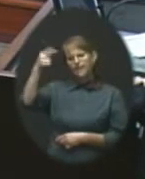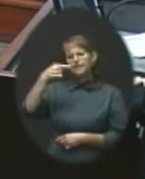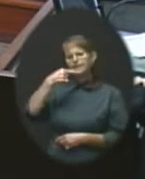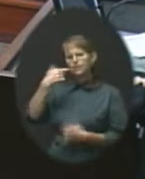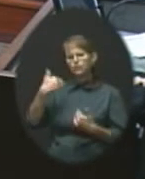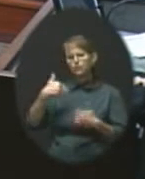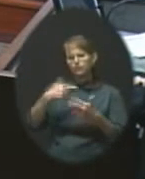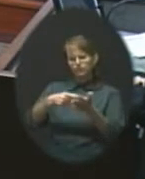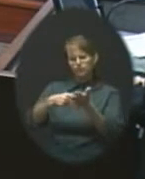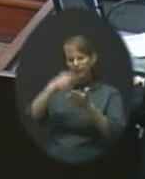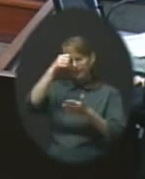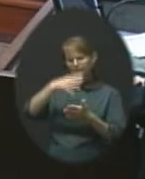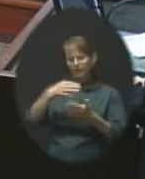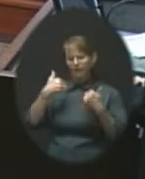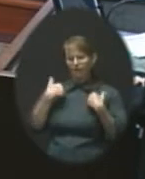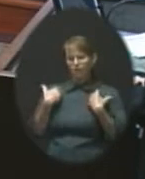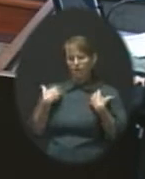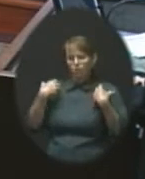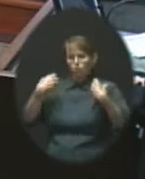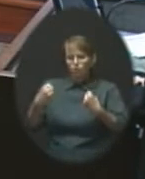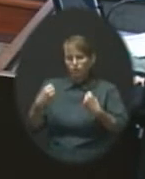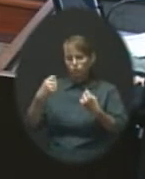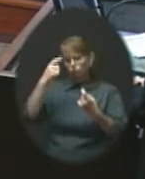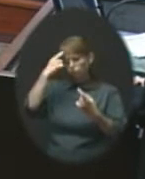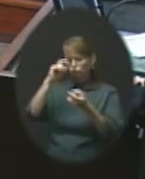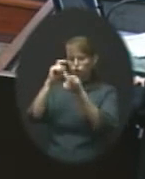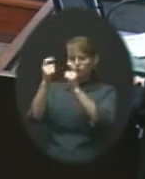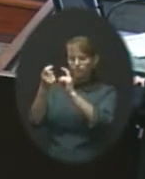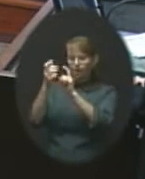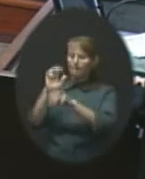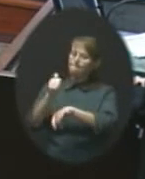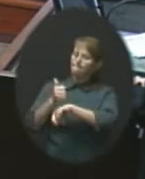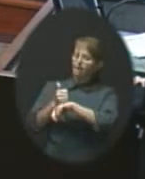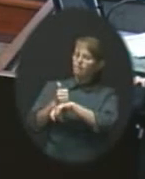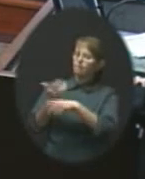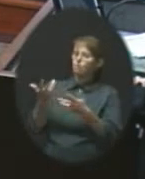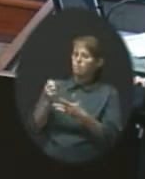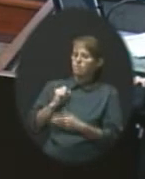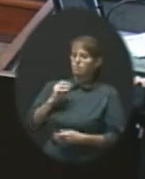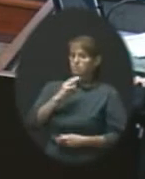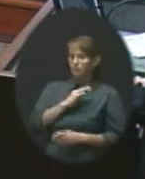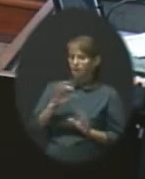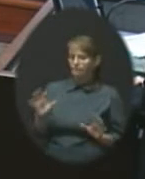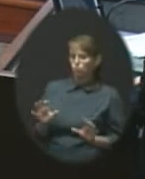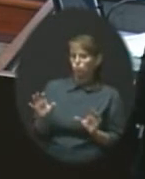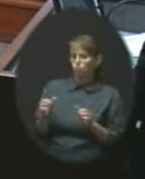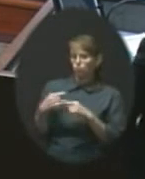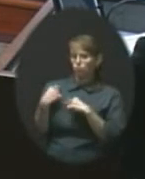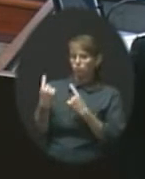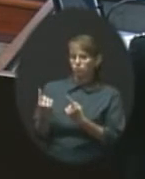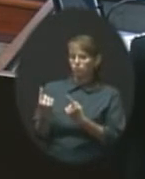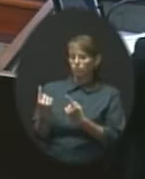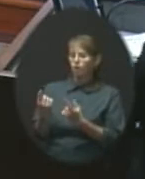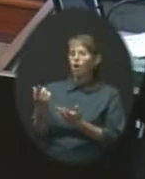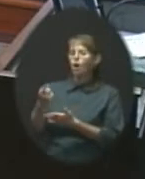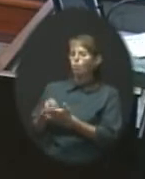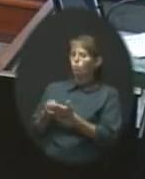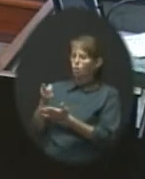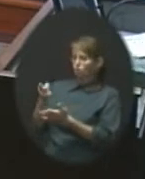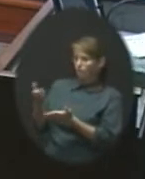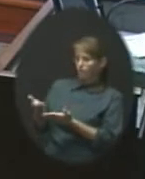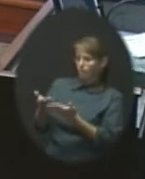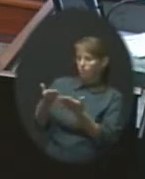mind. And, you know, based on what staff has done here and the what you're proposing